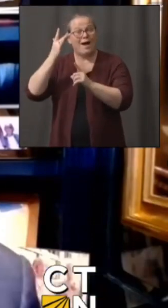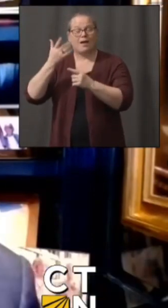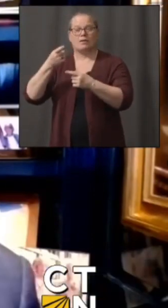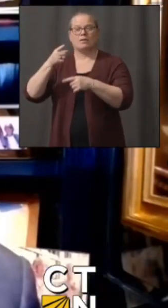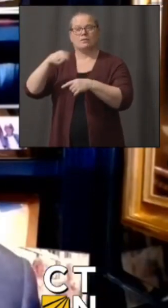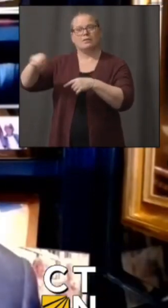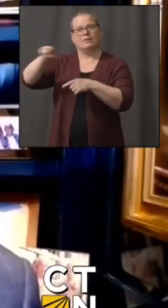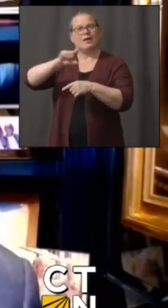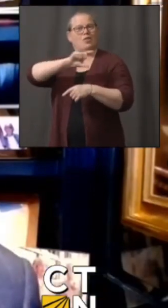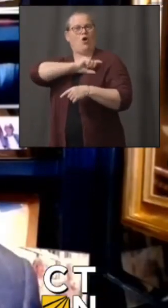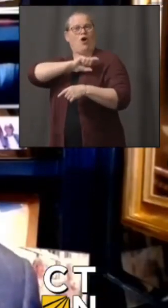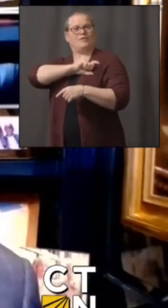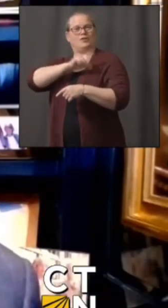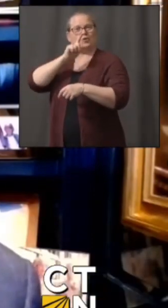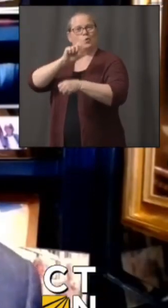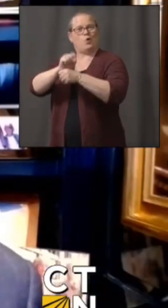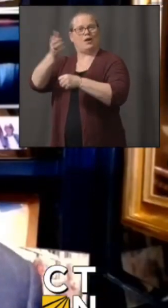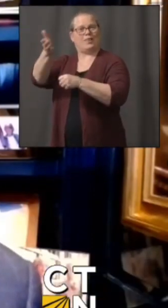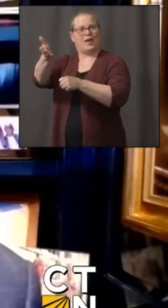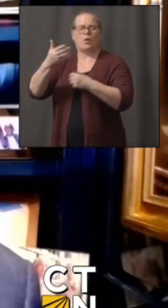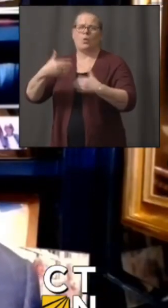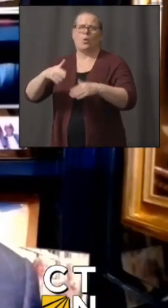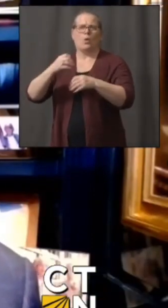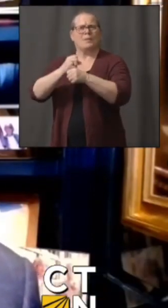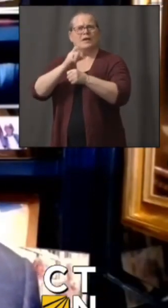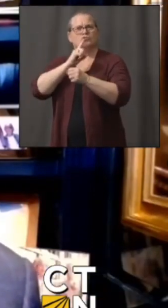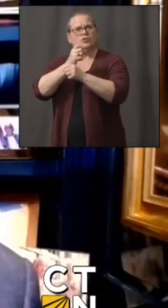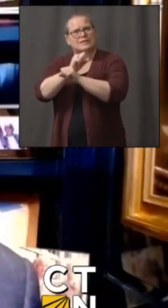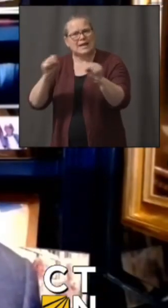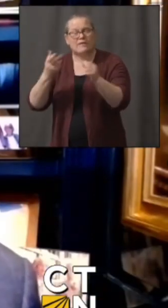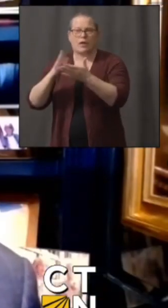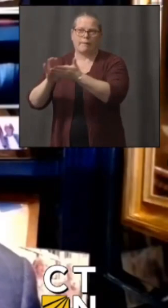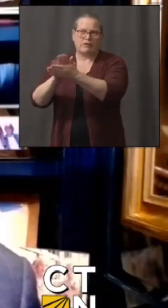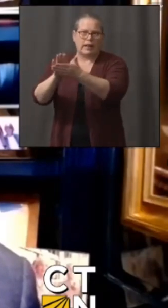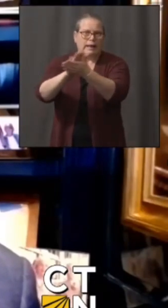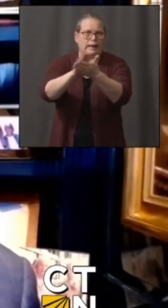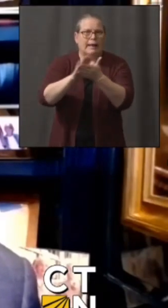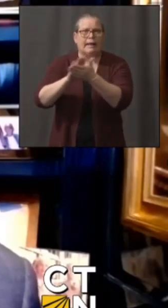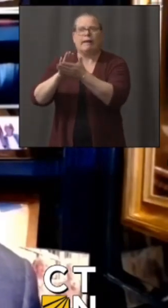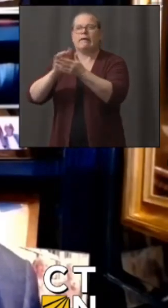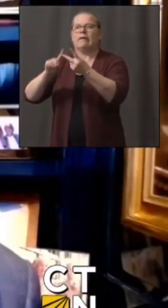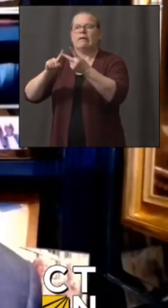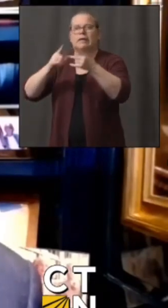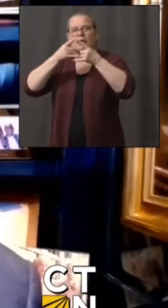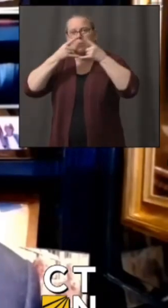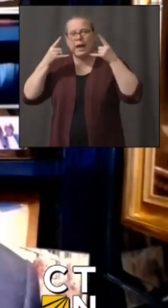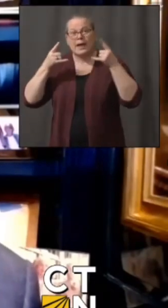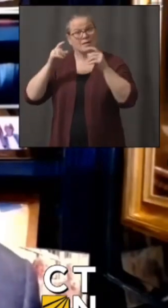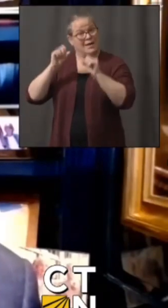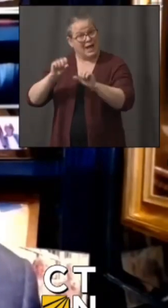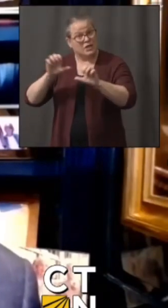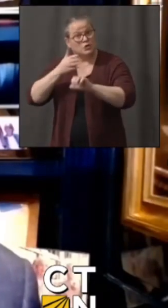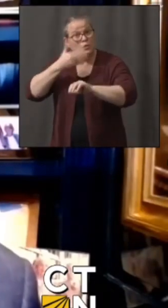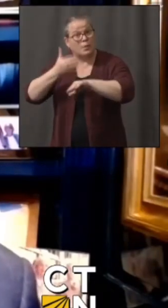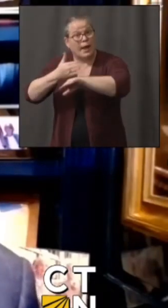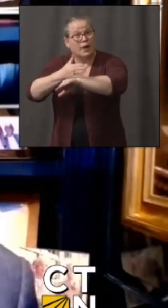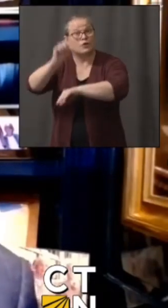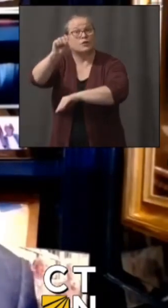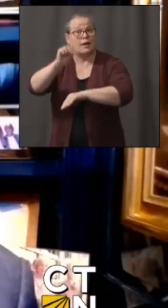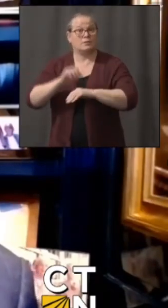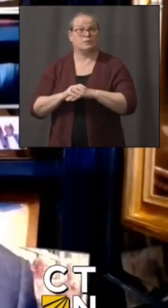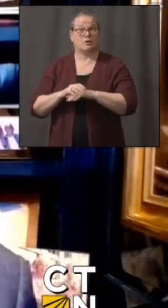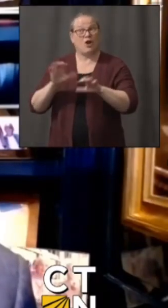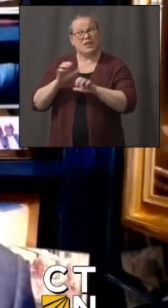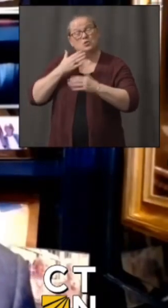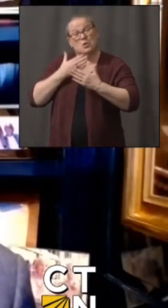they can to keep people safe there in terms of disinfectant, in terms of wearing the mask. And can they do better? Yes. Are they doing pretty well? I hope